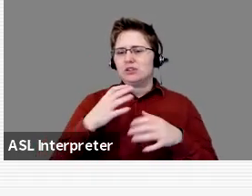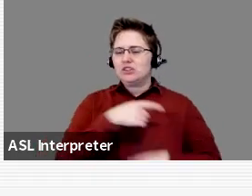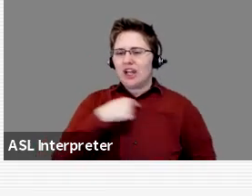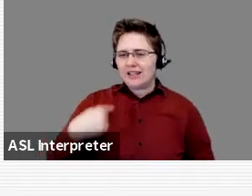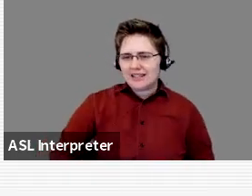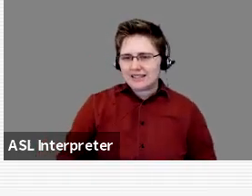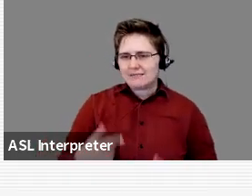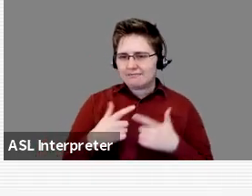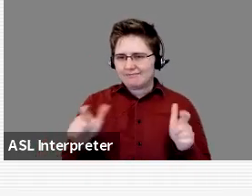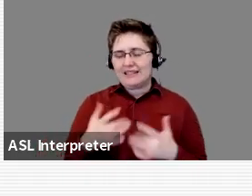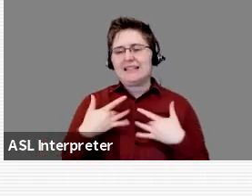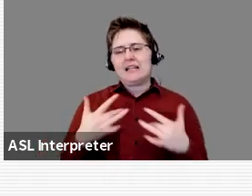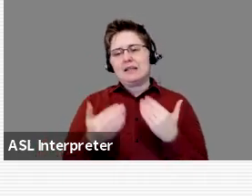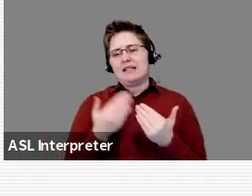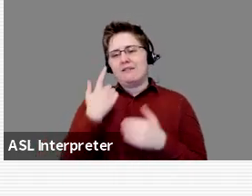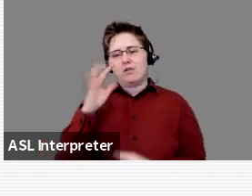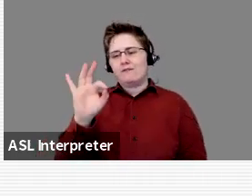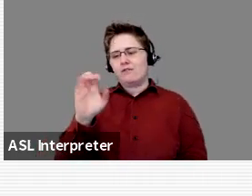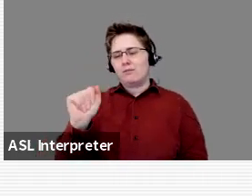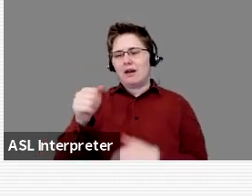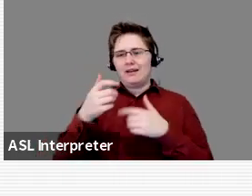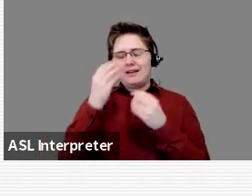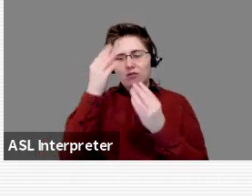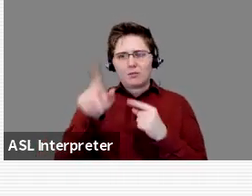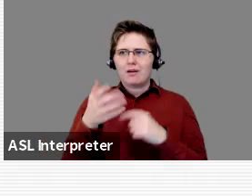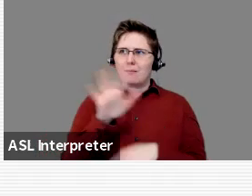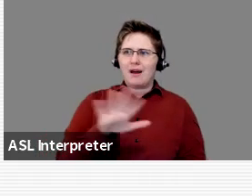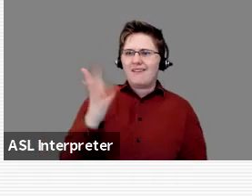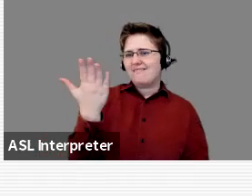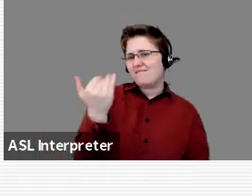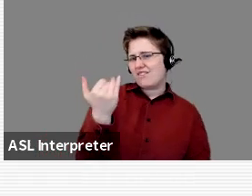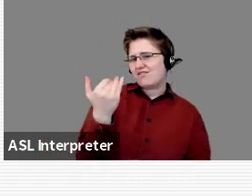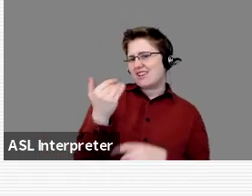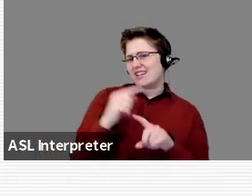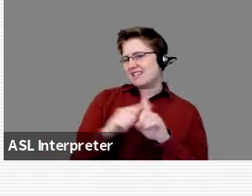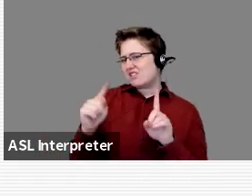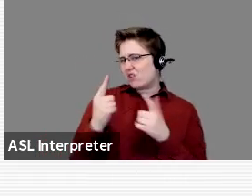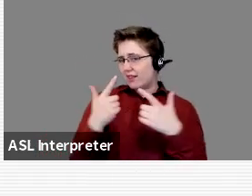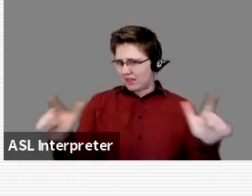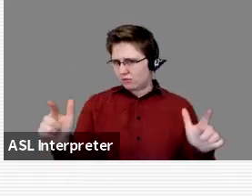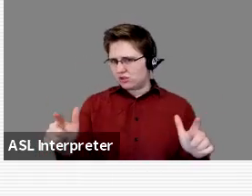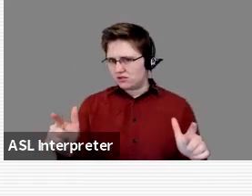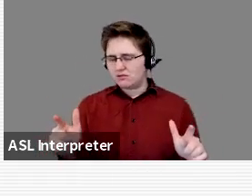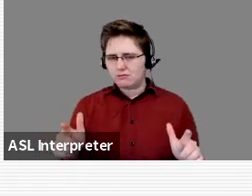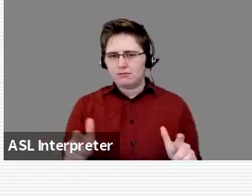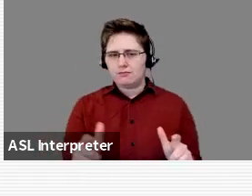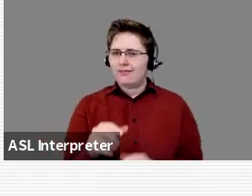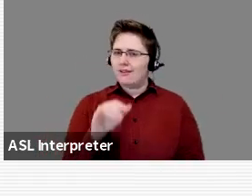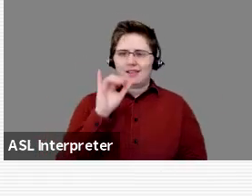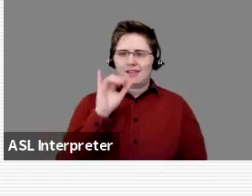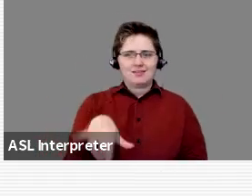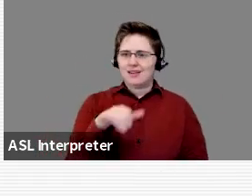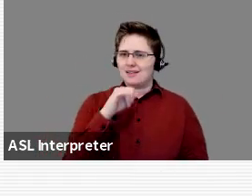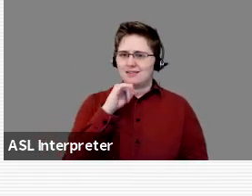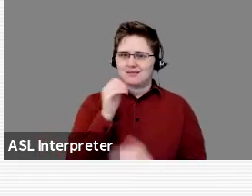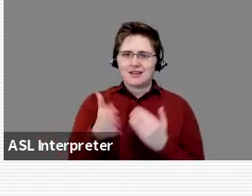Generally, it's pretty easy to get FEMA information in about at least 15 different languages, and that has not been as easily